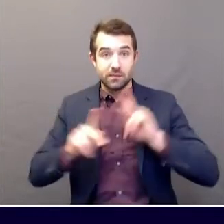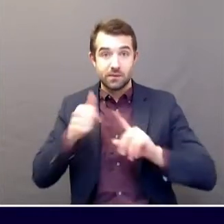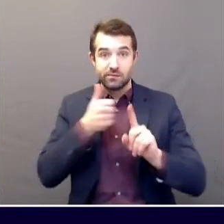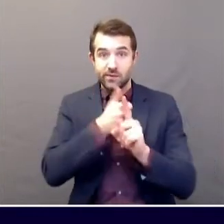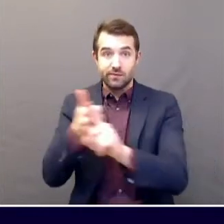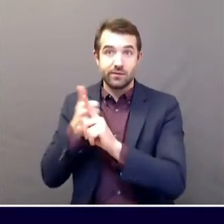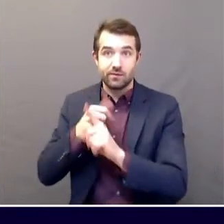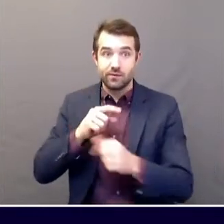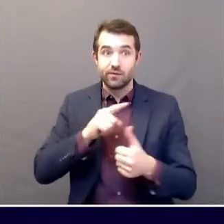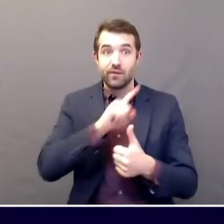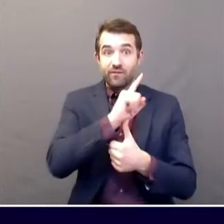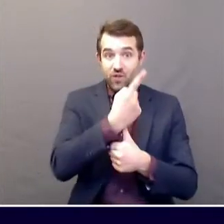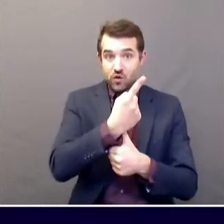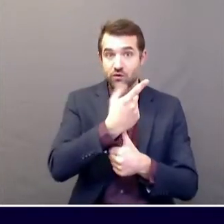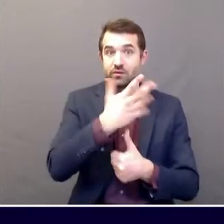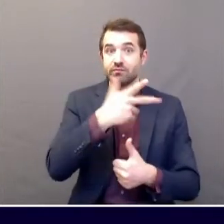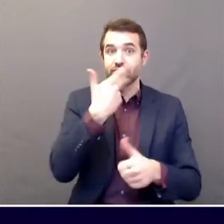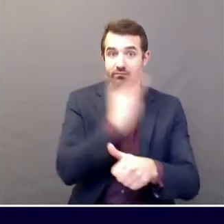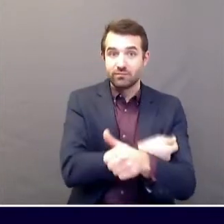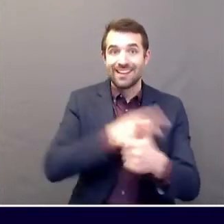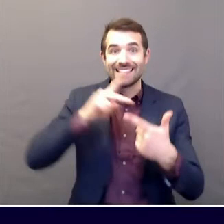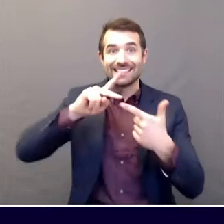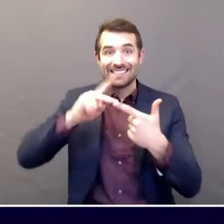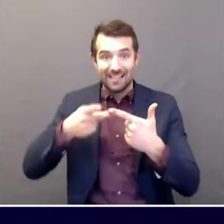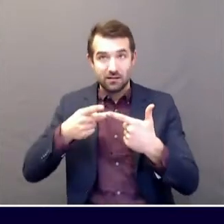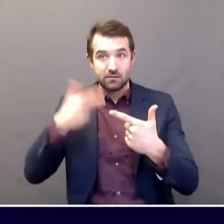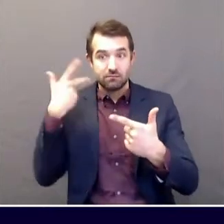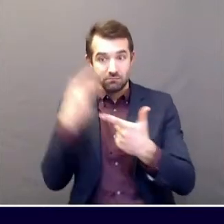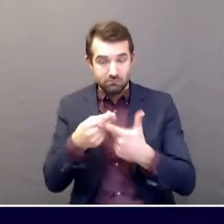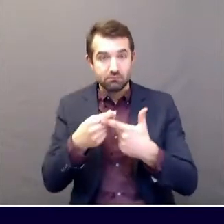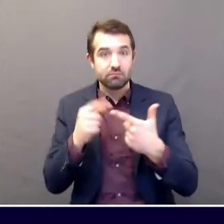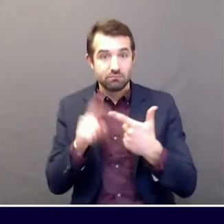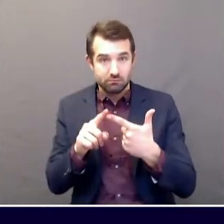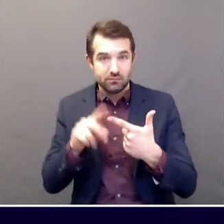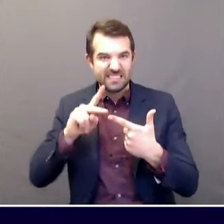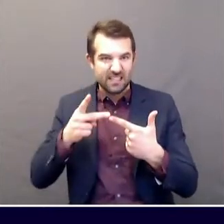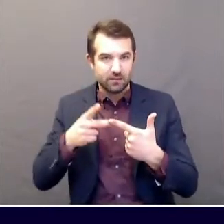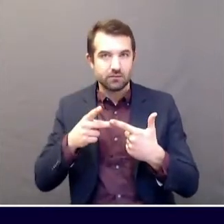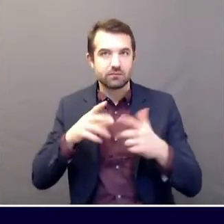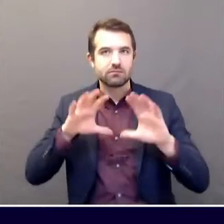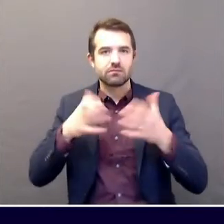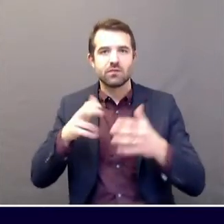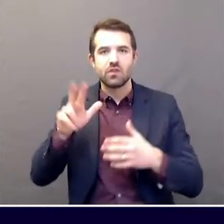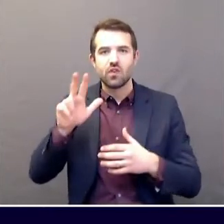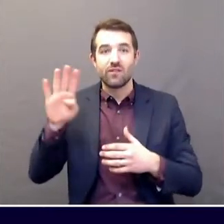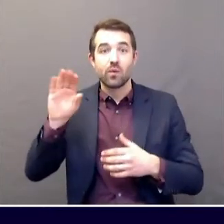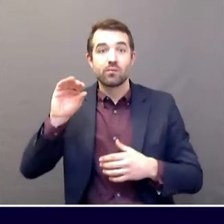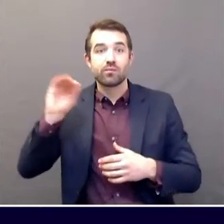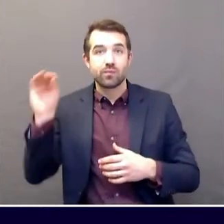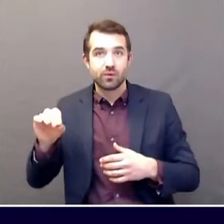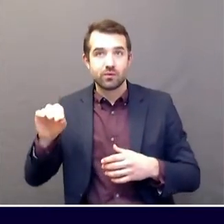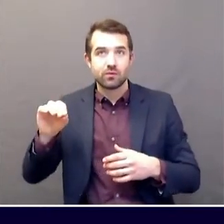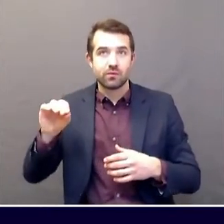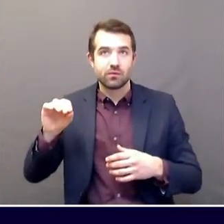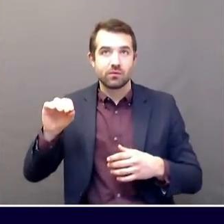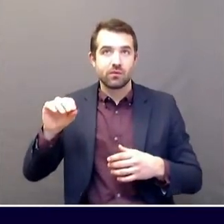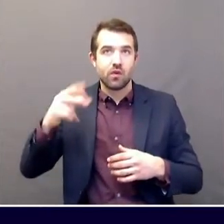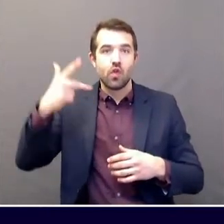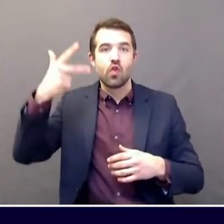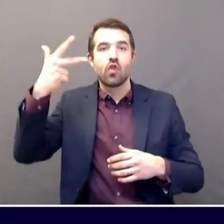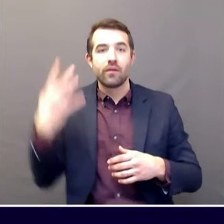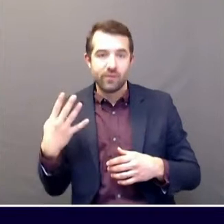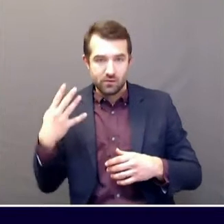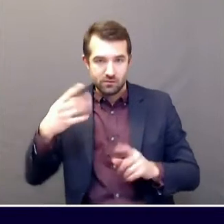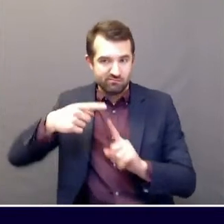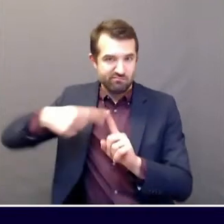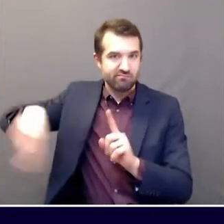in Maine have been women. So what factors are leading to far more women being vaccinated than men? You know,